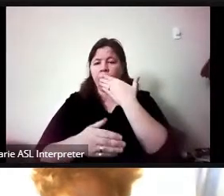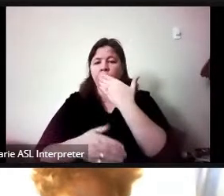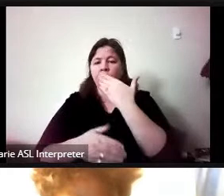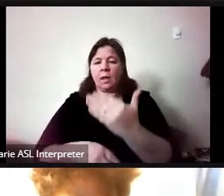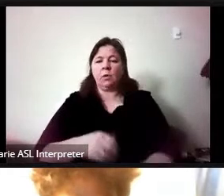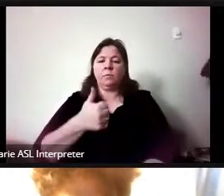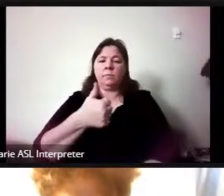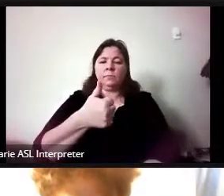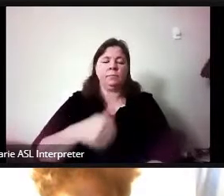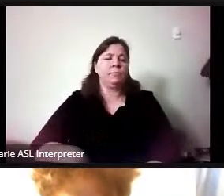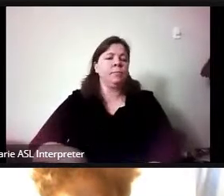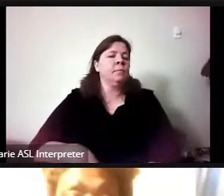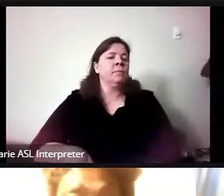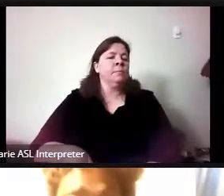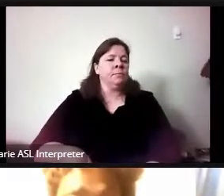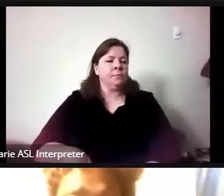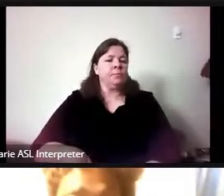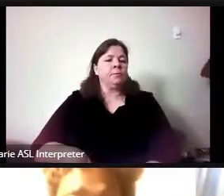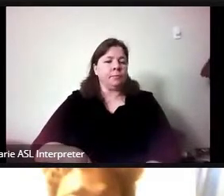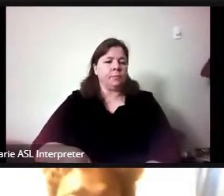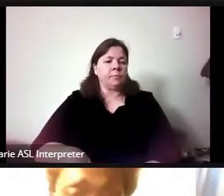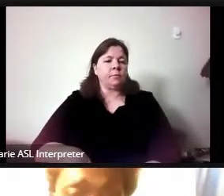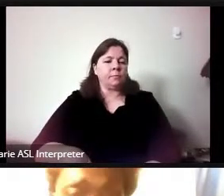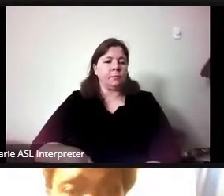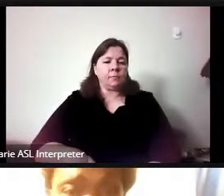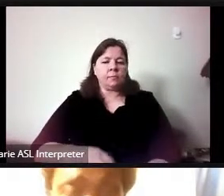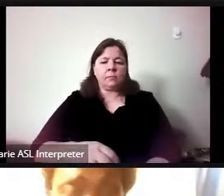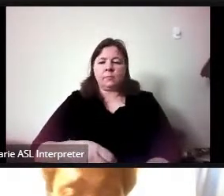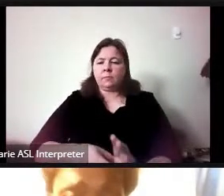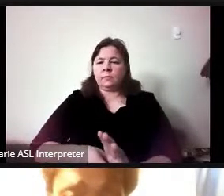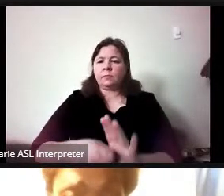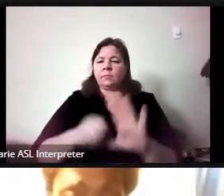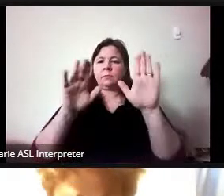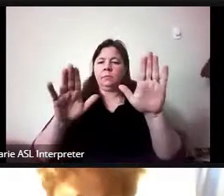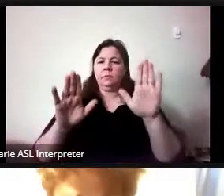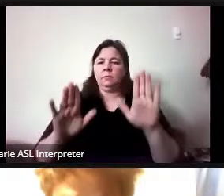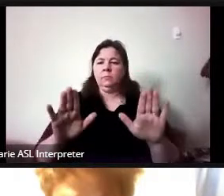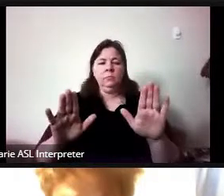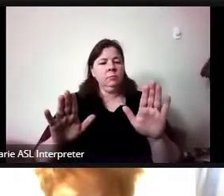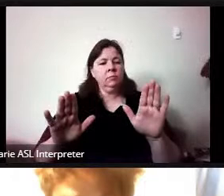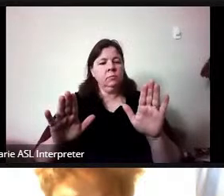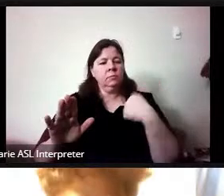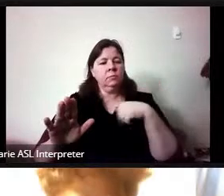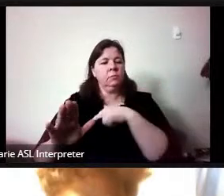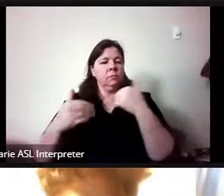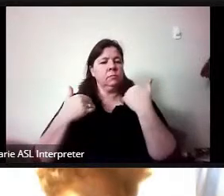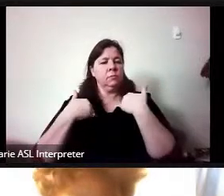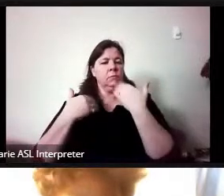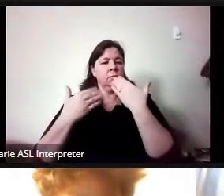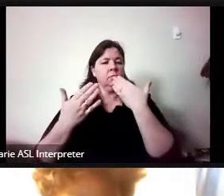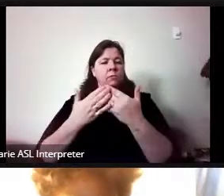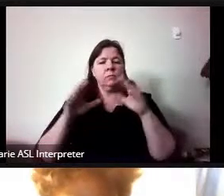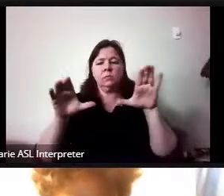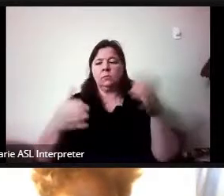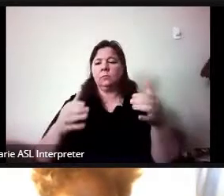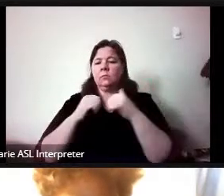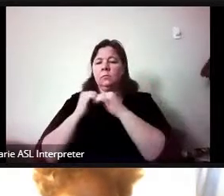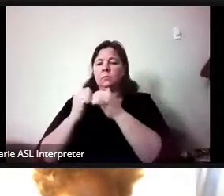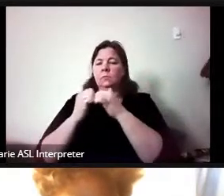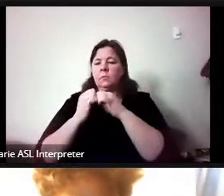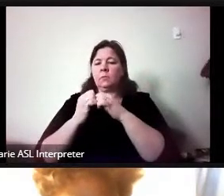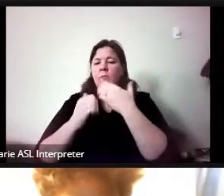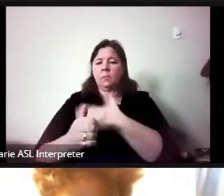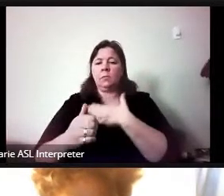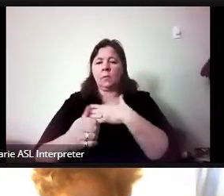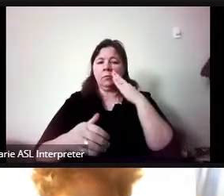you. Thank you. Great to have you here. Right, this is awesome. We've got a great group together. Please, guys, as you came